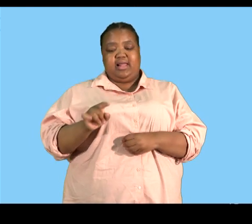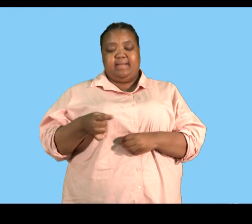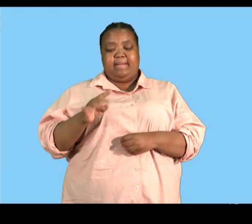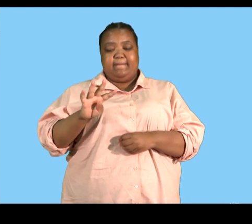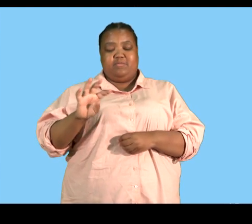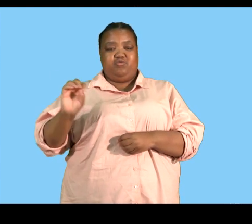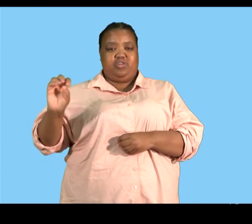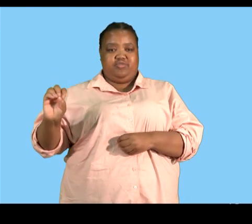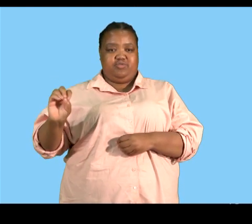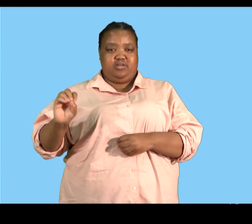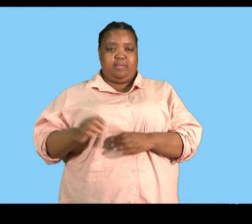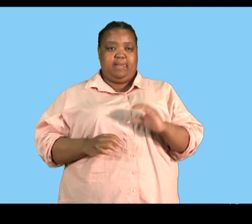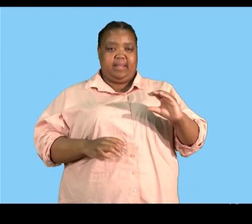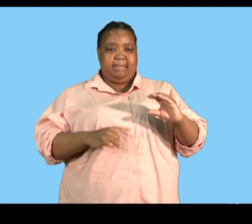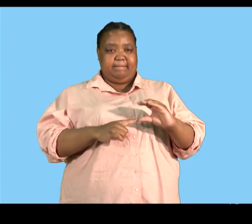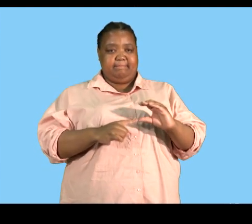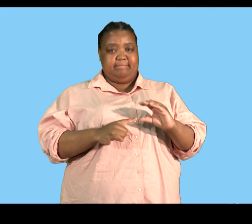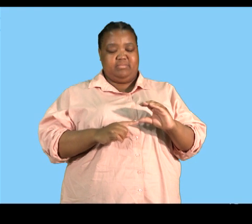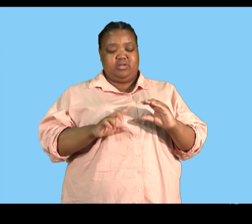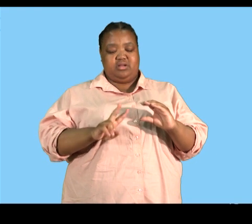8,400 for the venue.